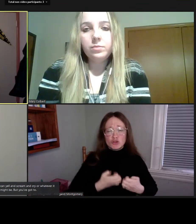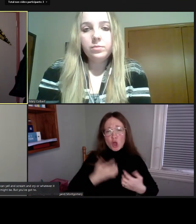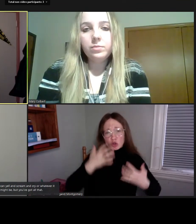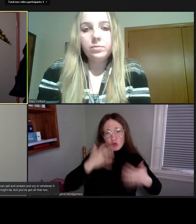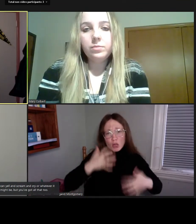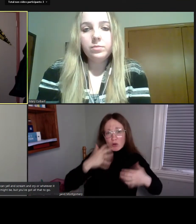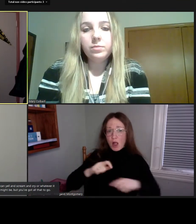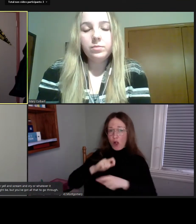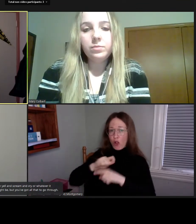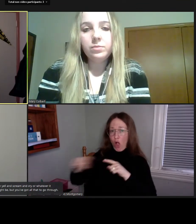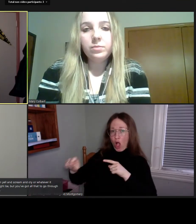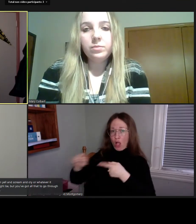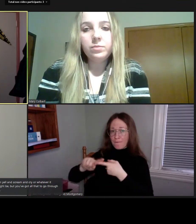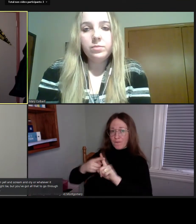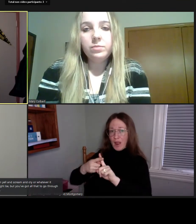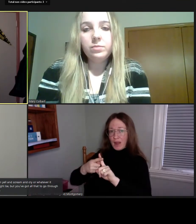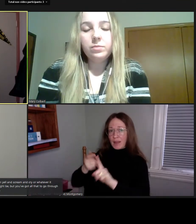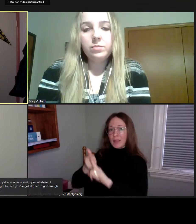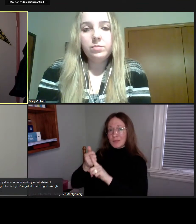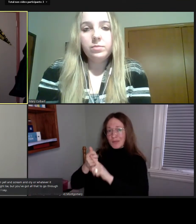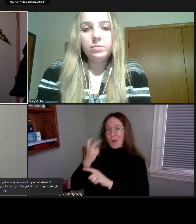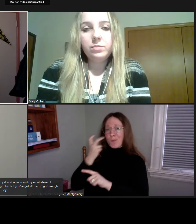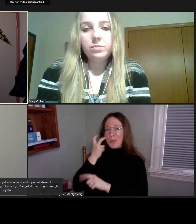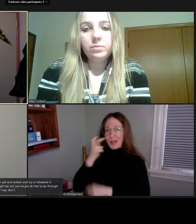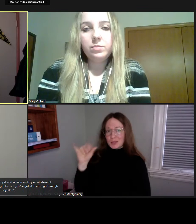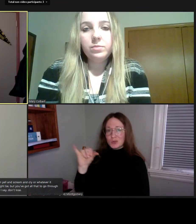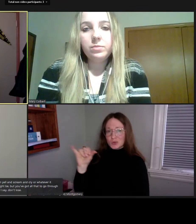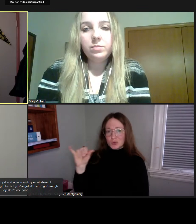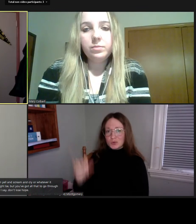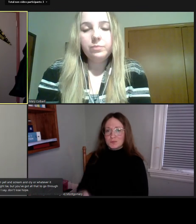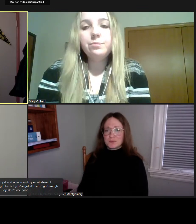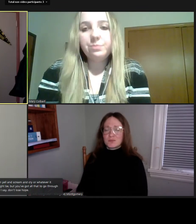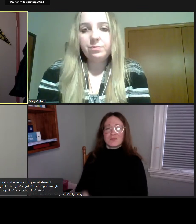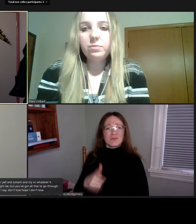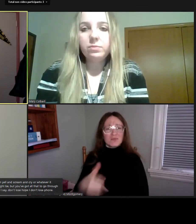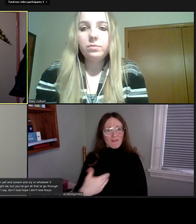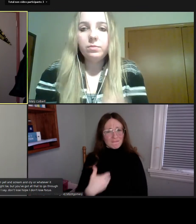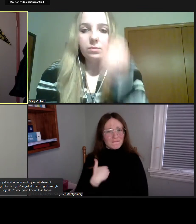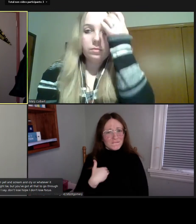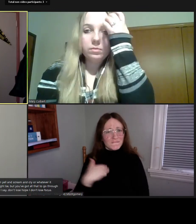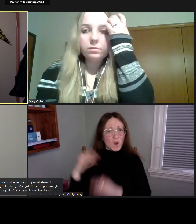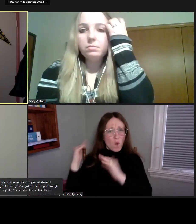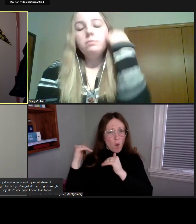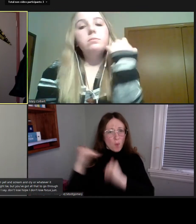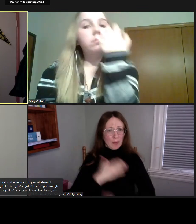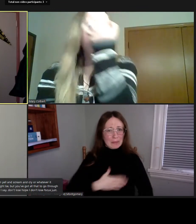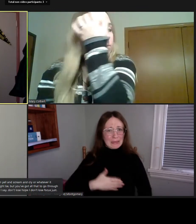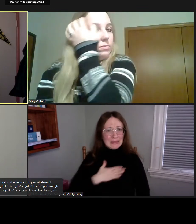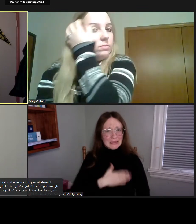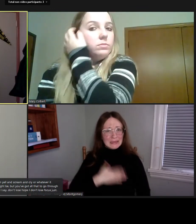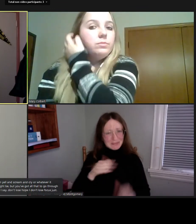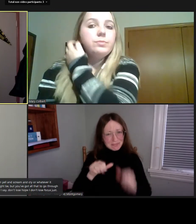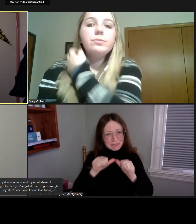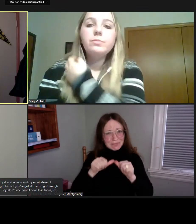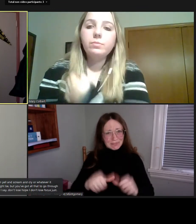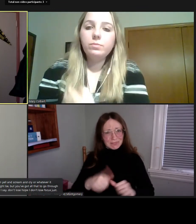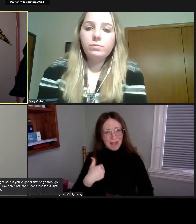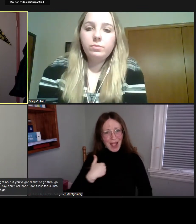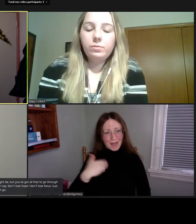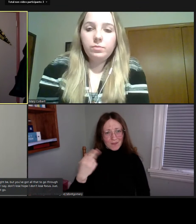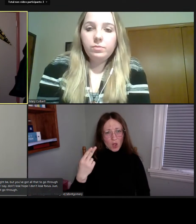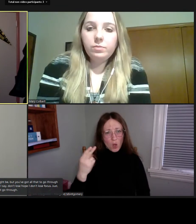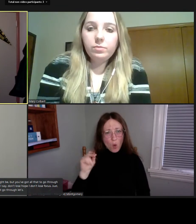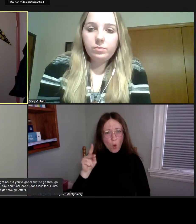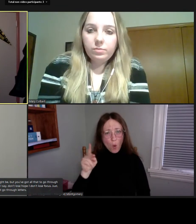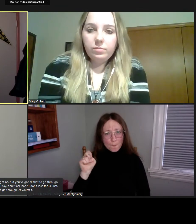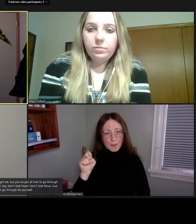all that to go through. So I say, don't lose hope, don't lose focus. Just go through,